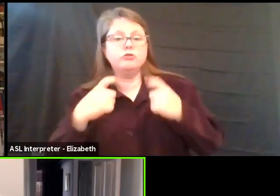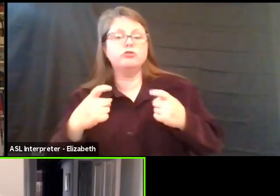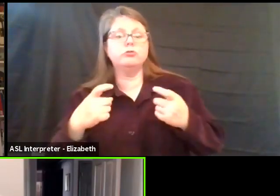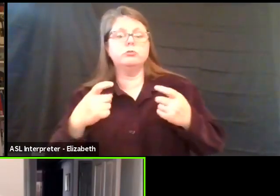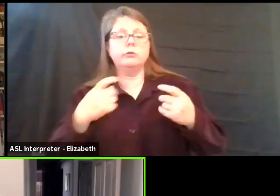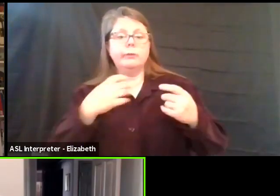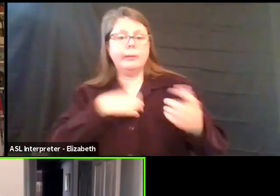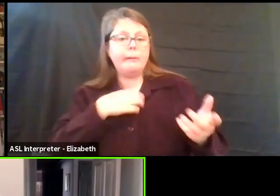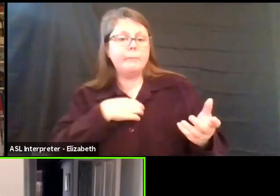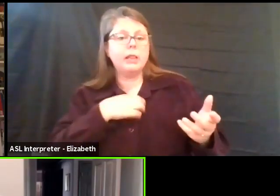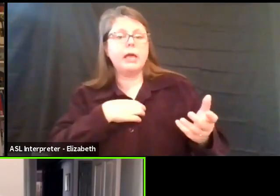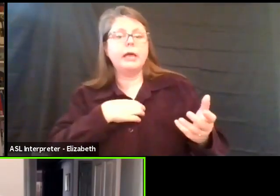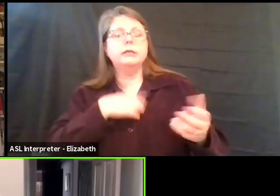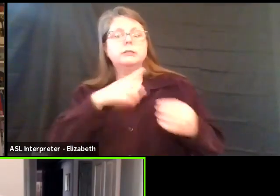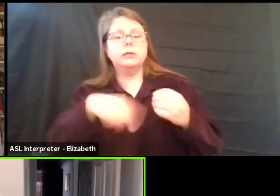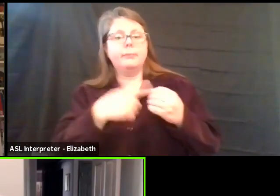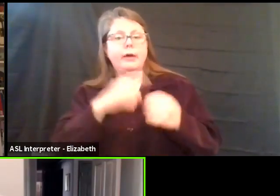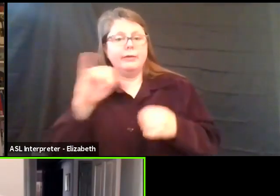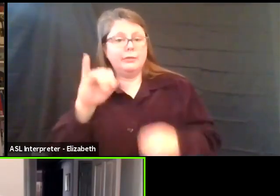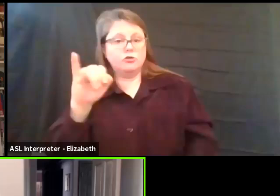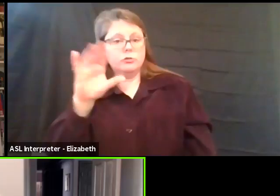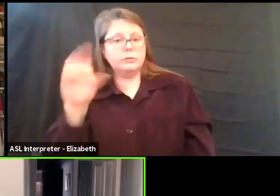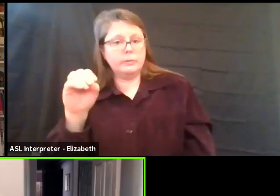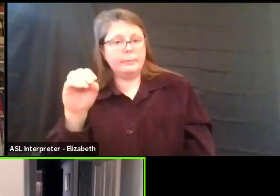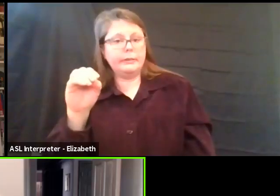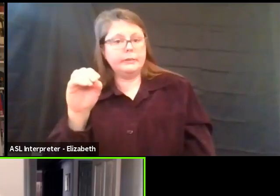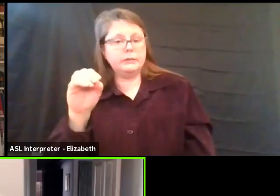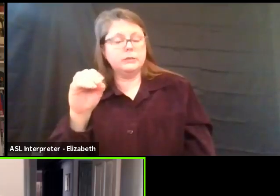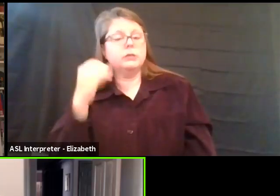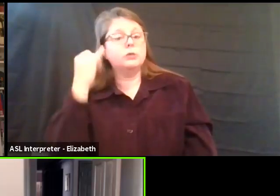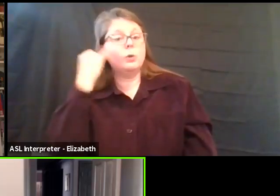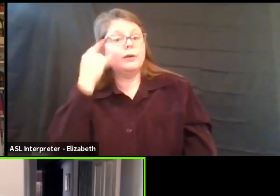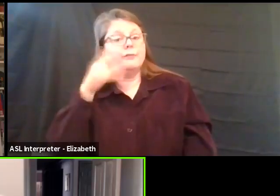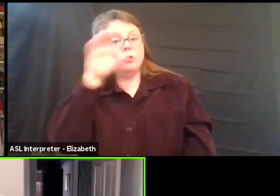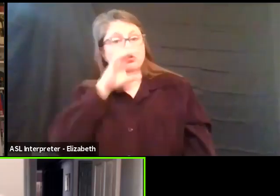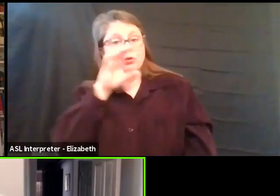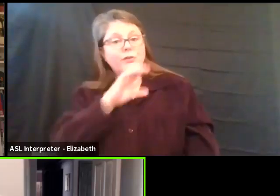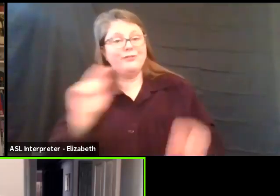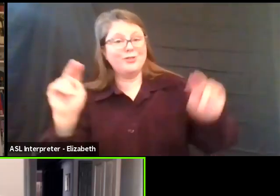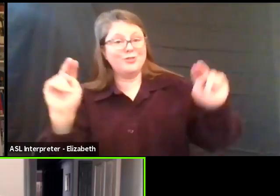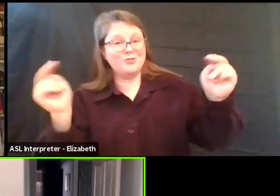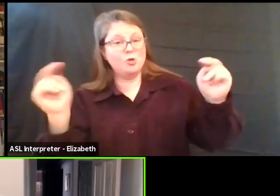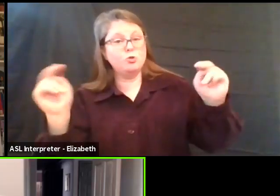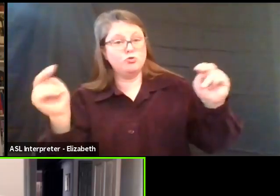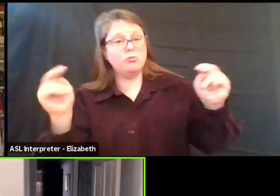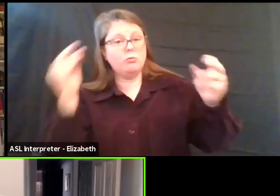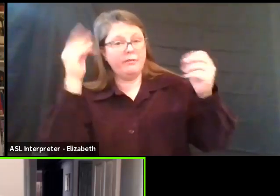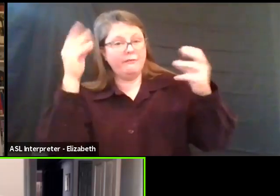have about insurance companies. So if you're looking for neutral information, you can contact our agency. The direct line